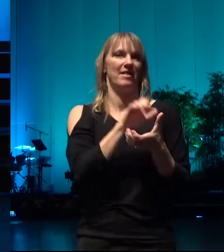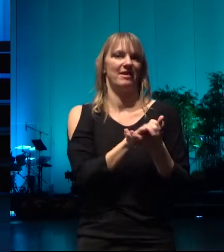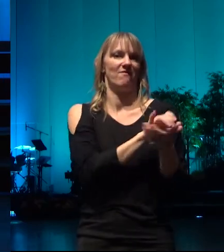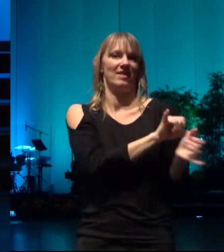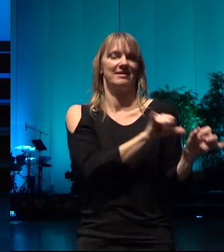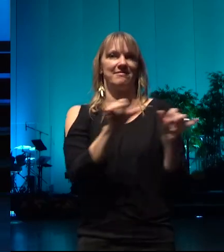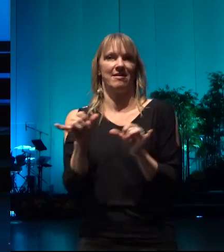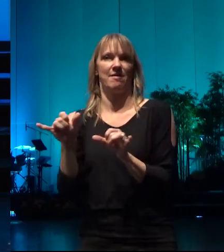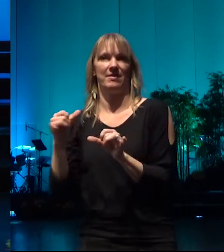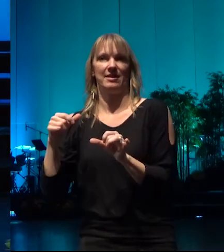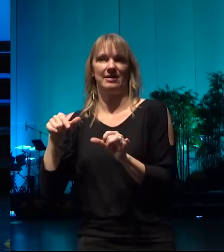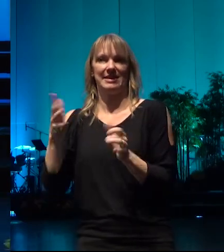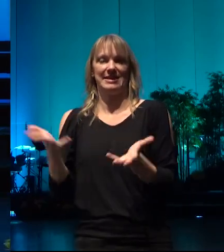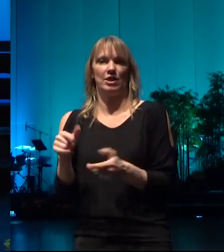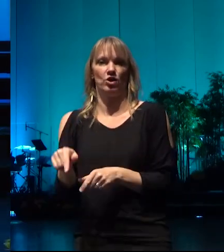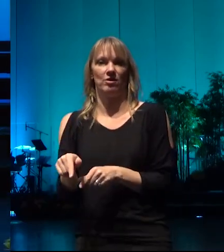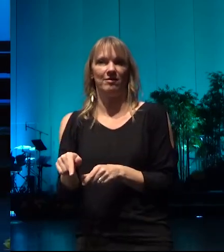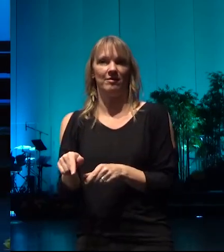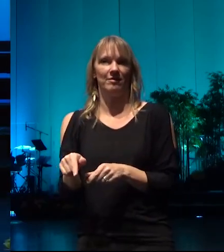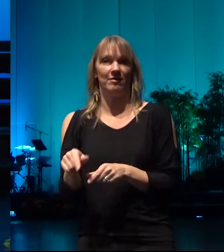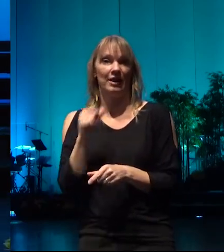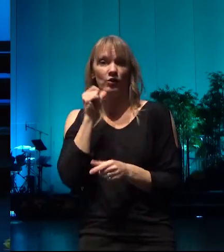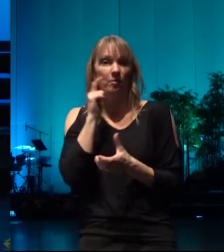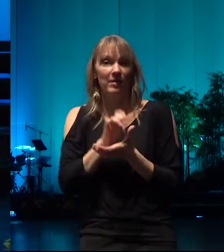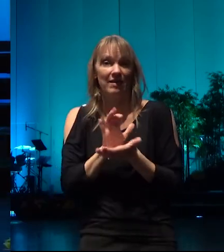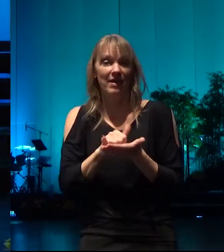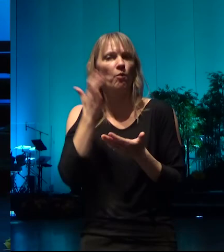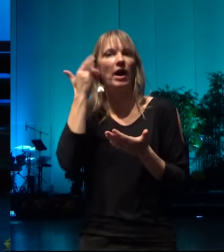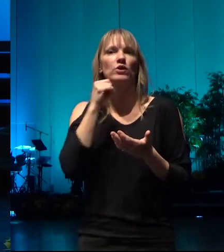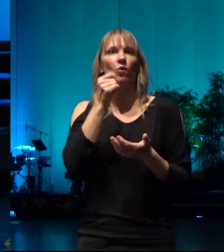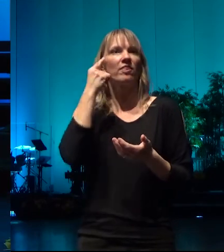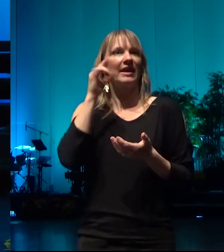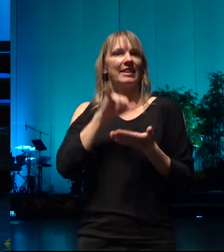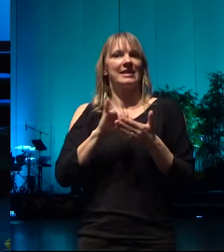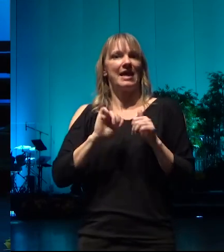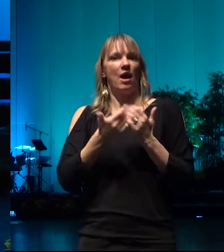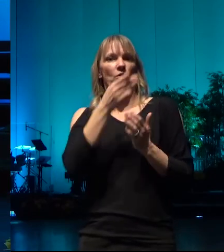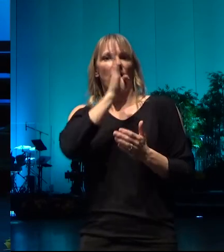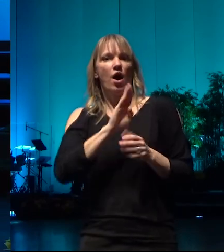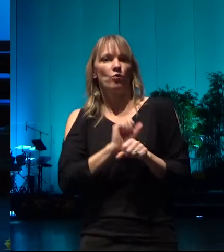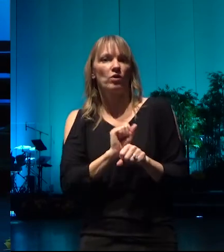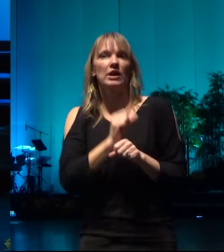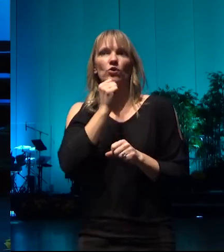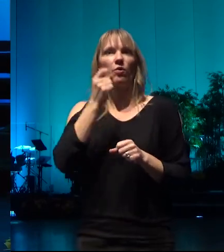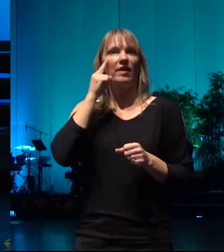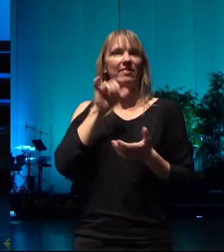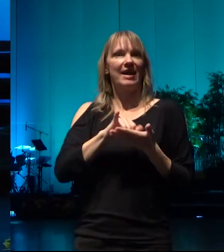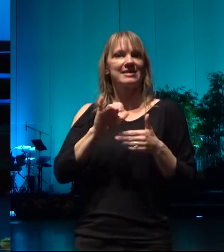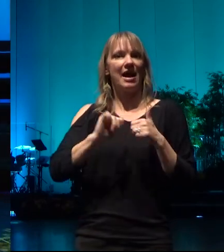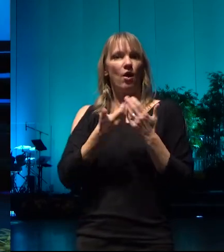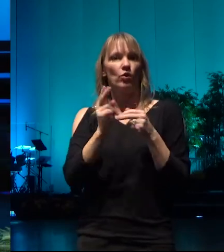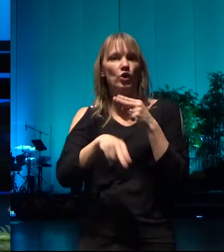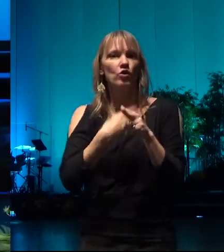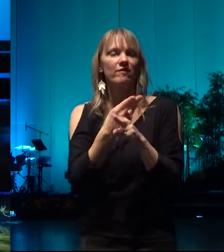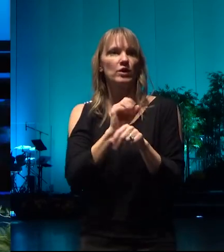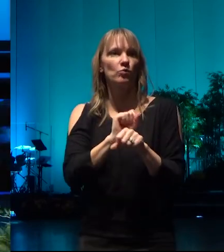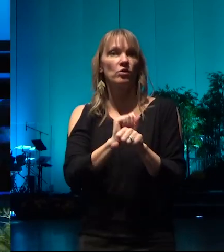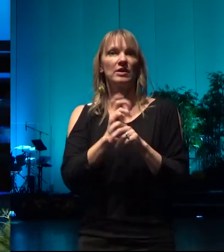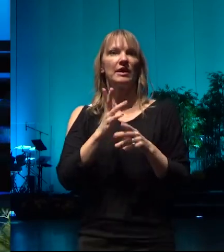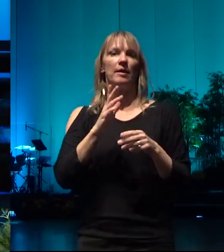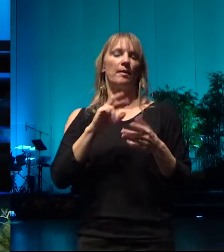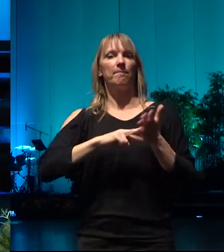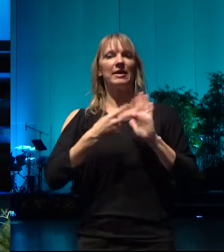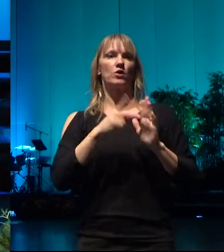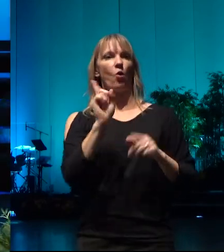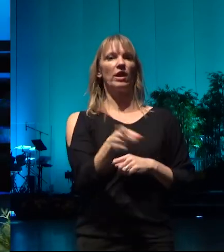here. I don't believe that, because I don't think that's how God works. I don't think that's how the universe works. It'd be like saying there